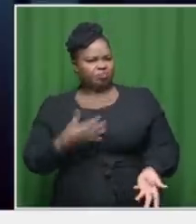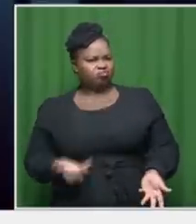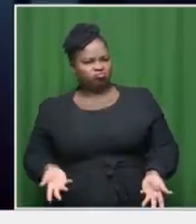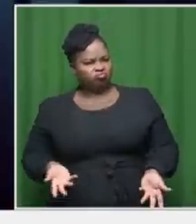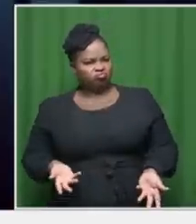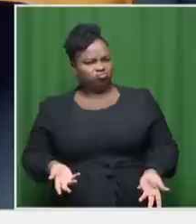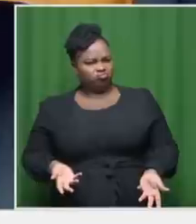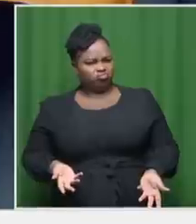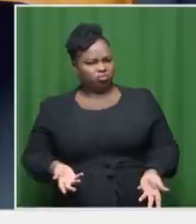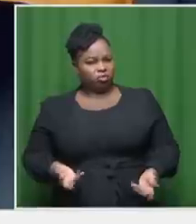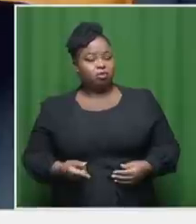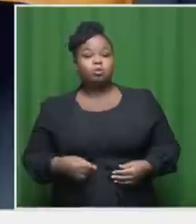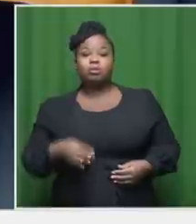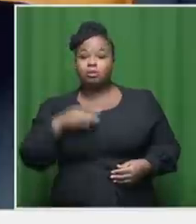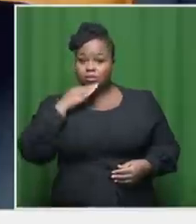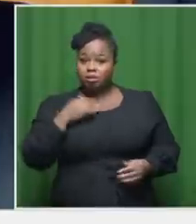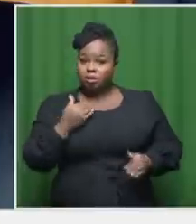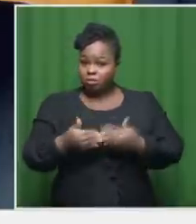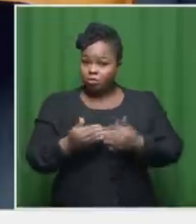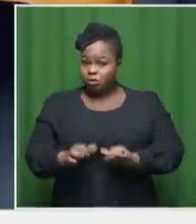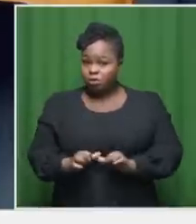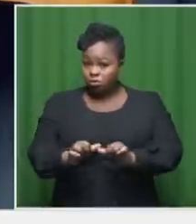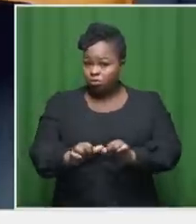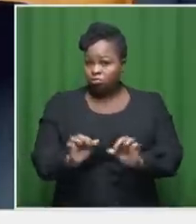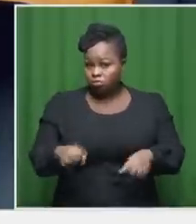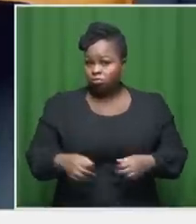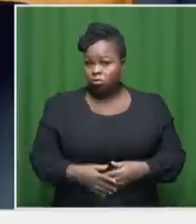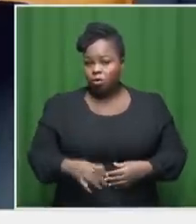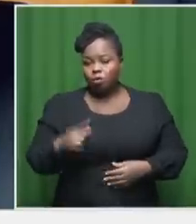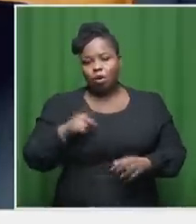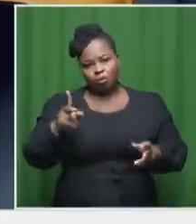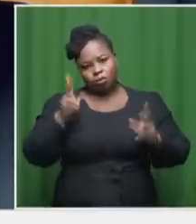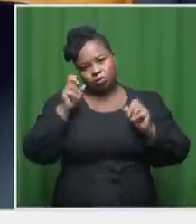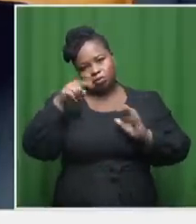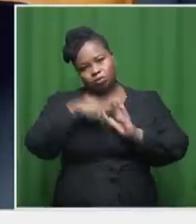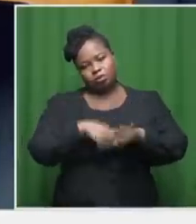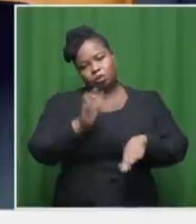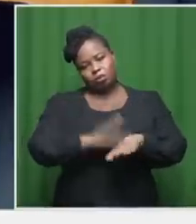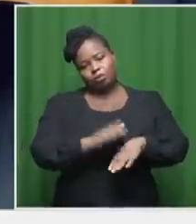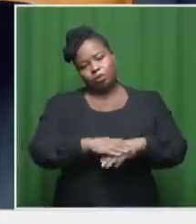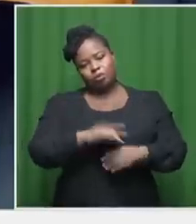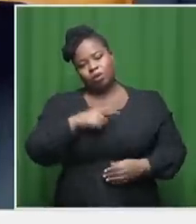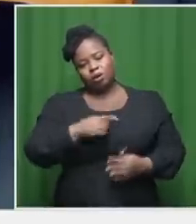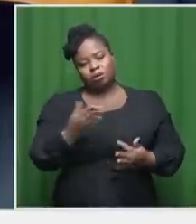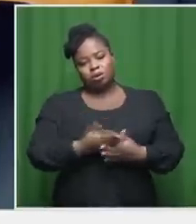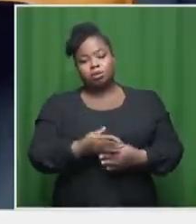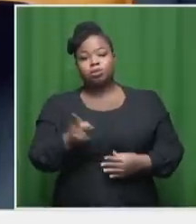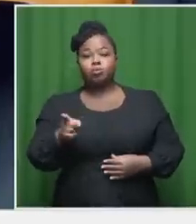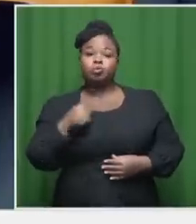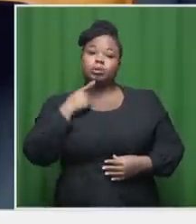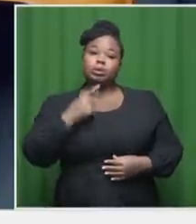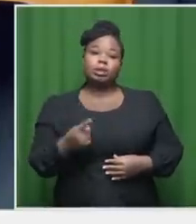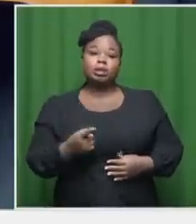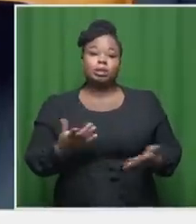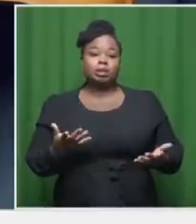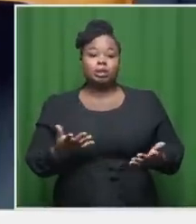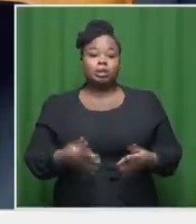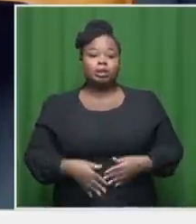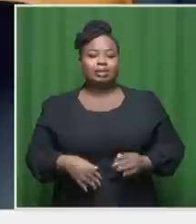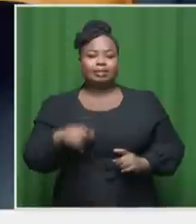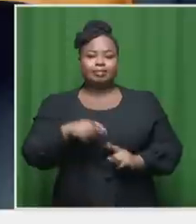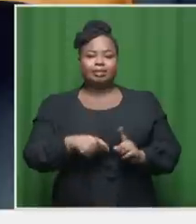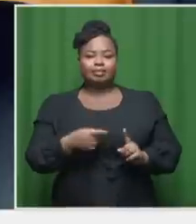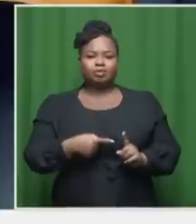And you say that process is ongoing because I'm sure, you know, we will hear more about it because it's a case of if you say, you know,